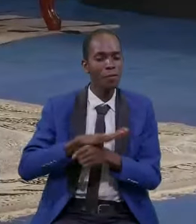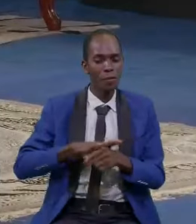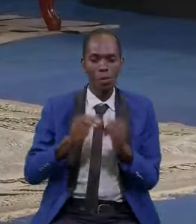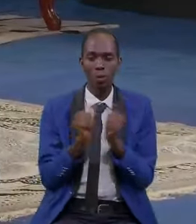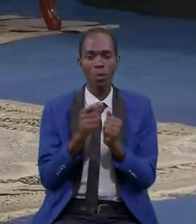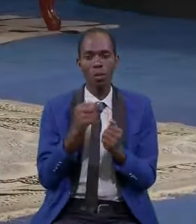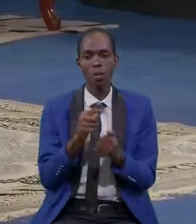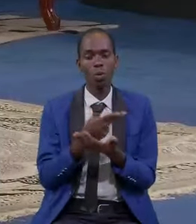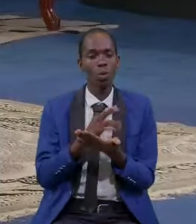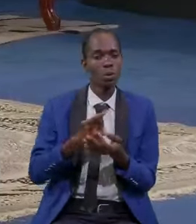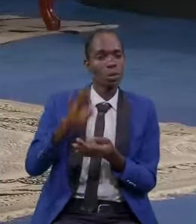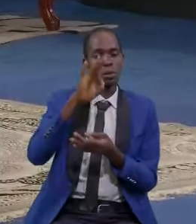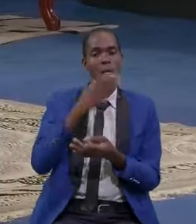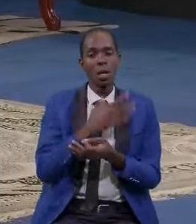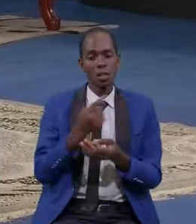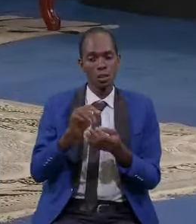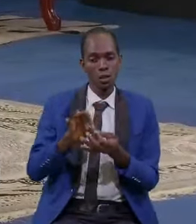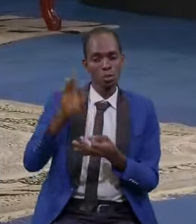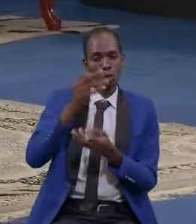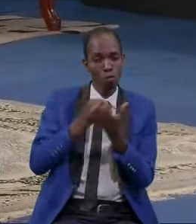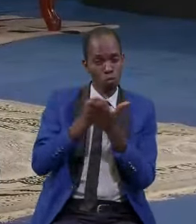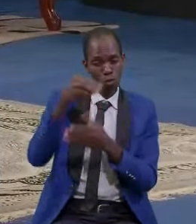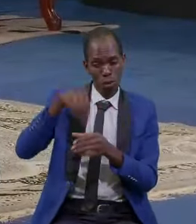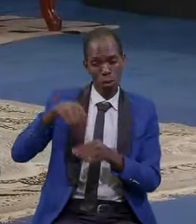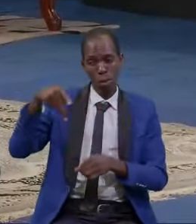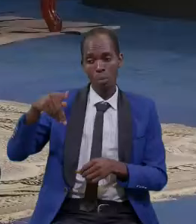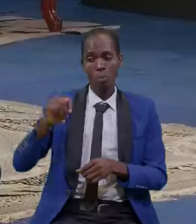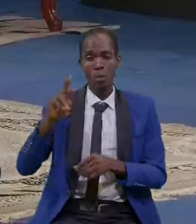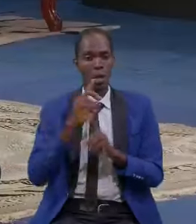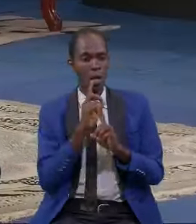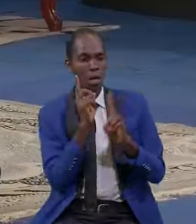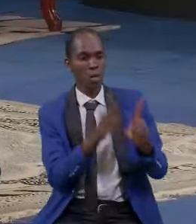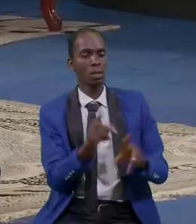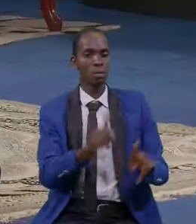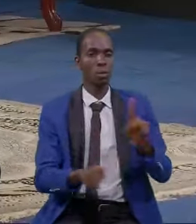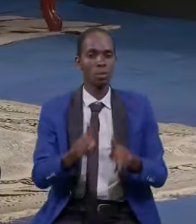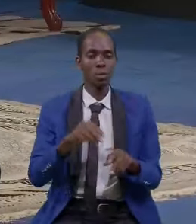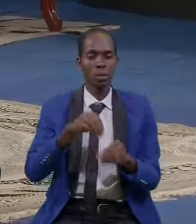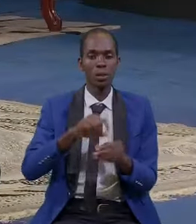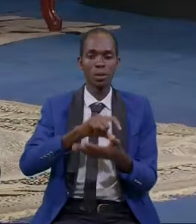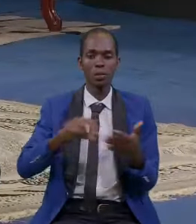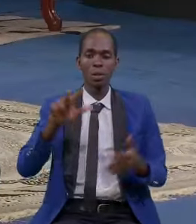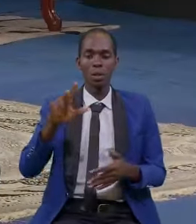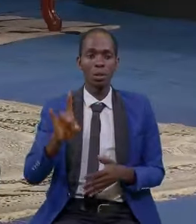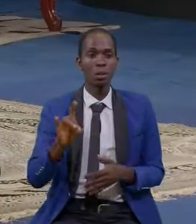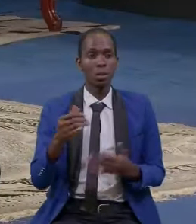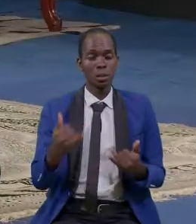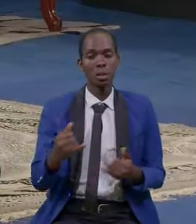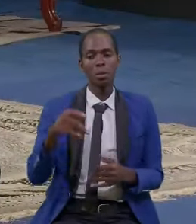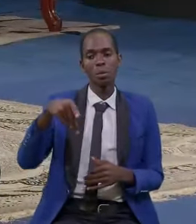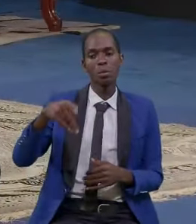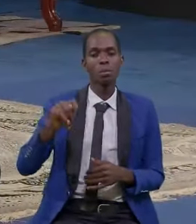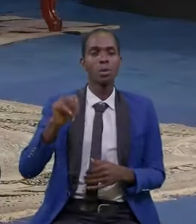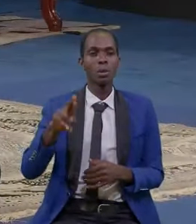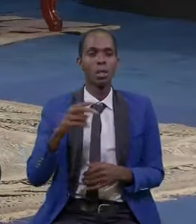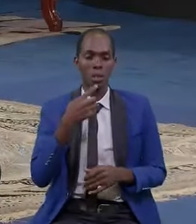of truth in him. Look at what he said in verse 38. And he said in verse 38, then Peter said